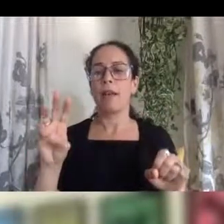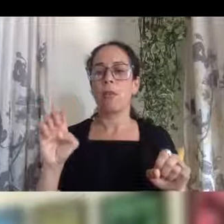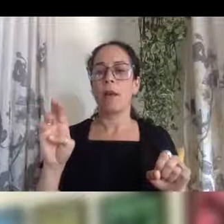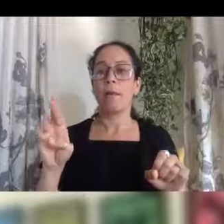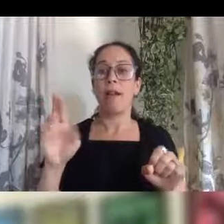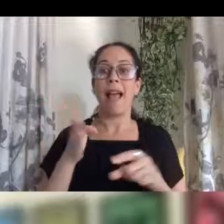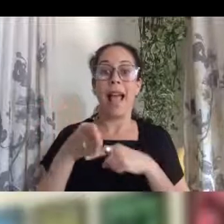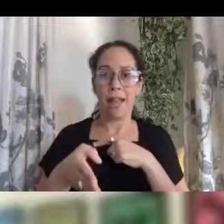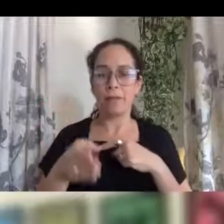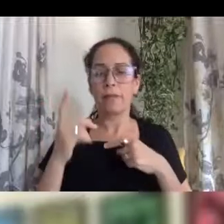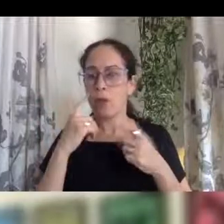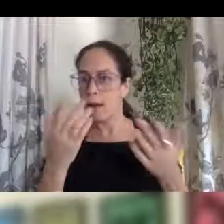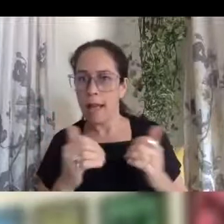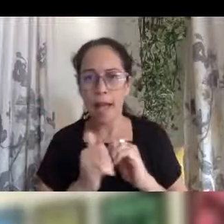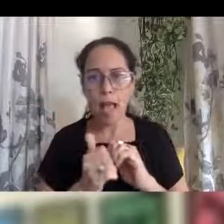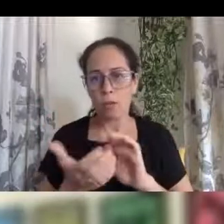the test as well.